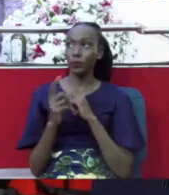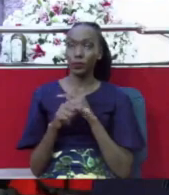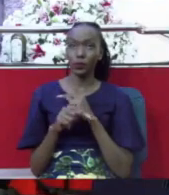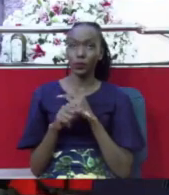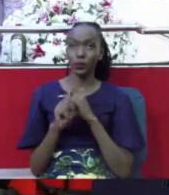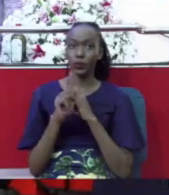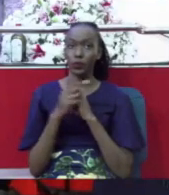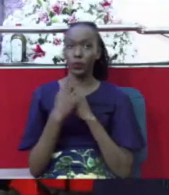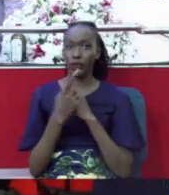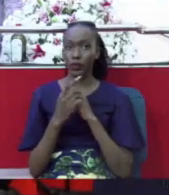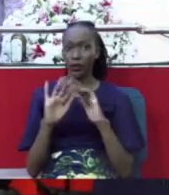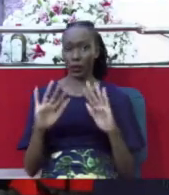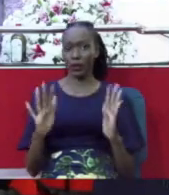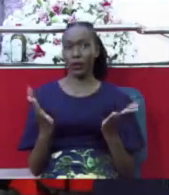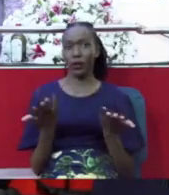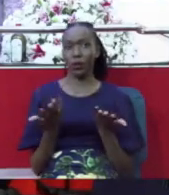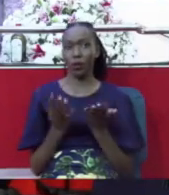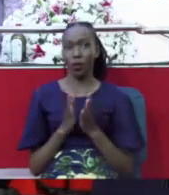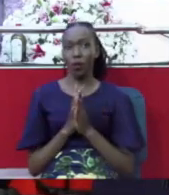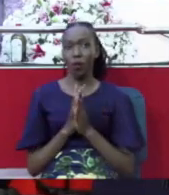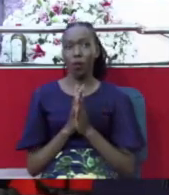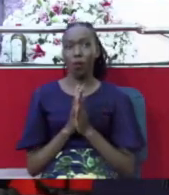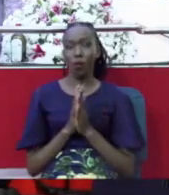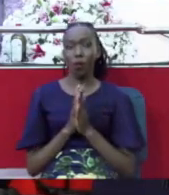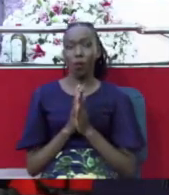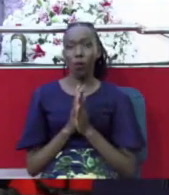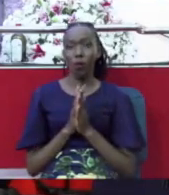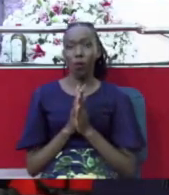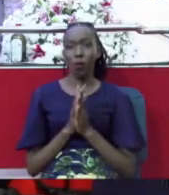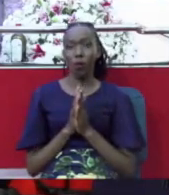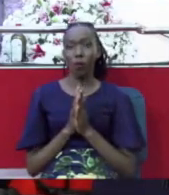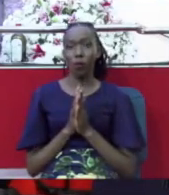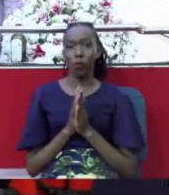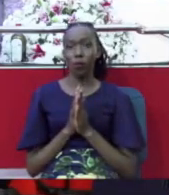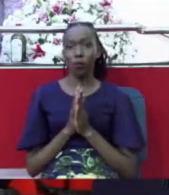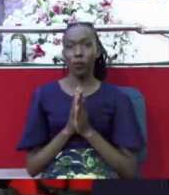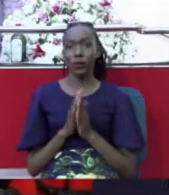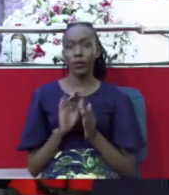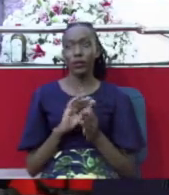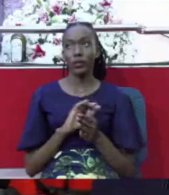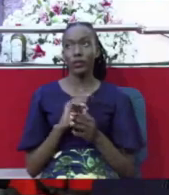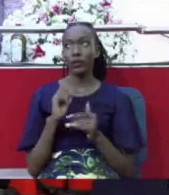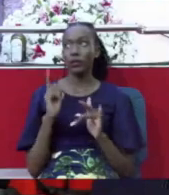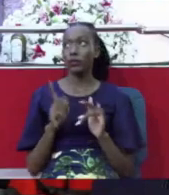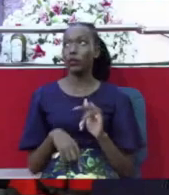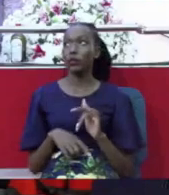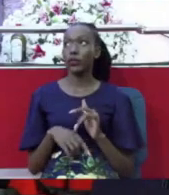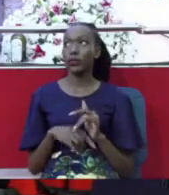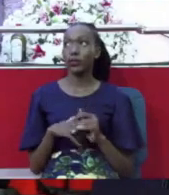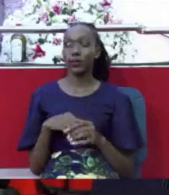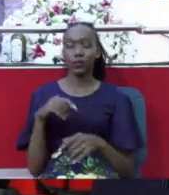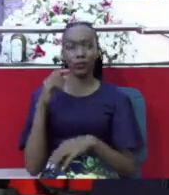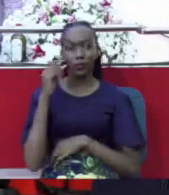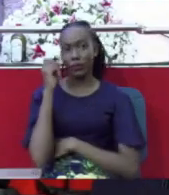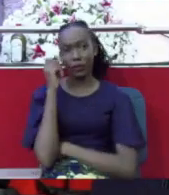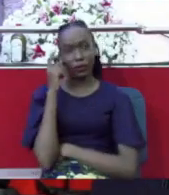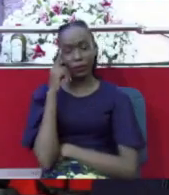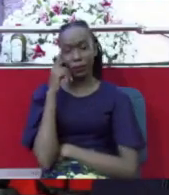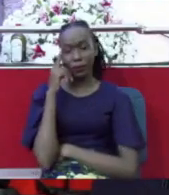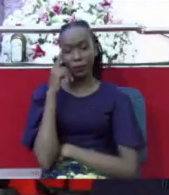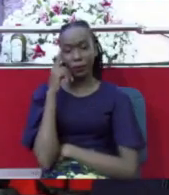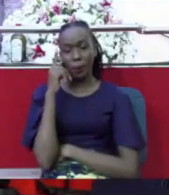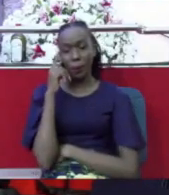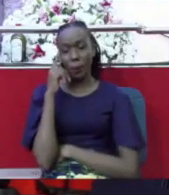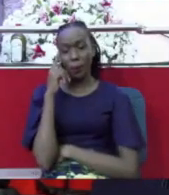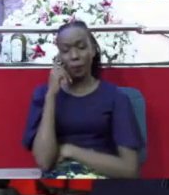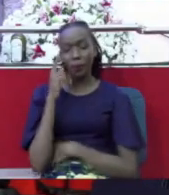Kweli namna gani? Yaani it distorts logic, isn't it? Inaharibu ukawaida. So then